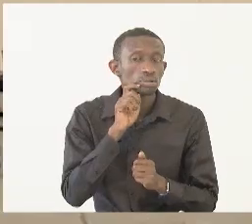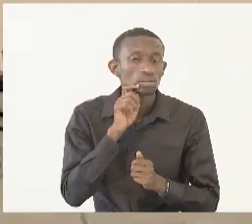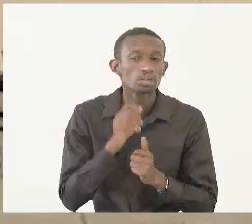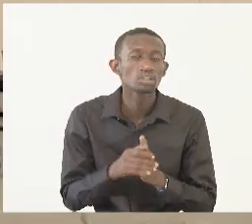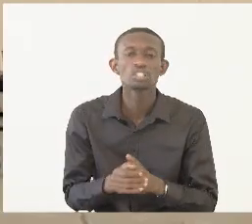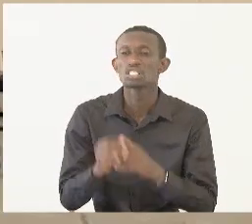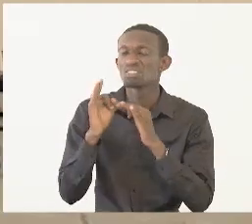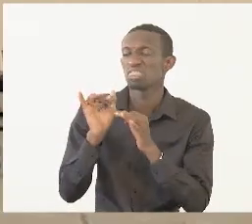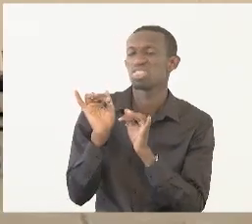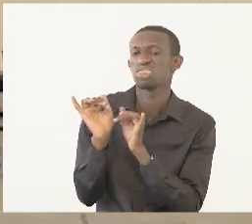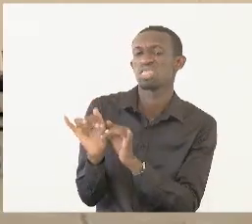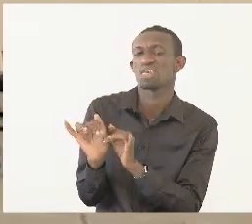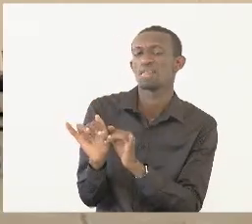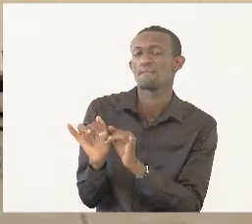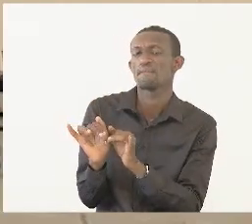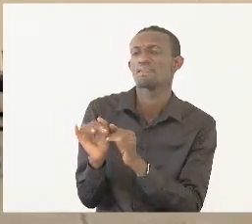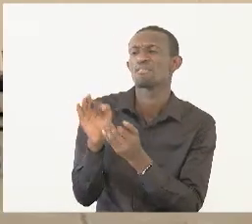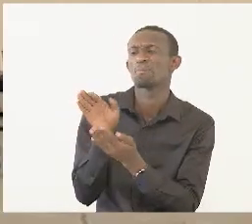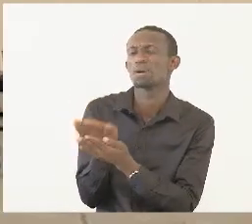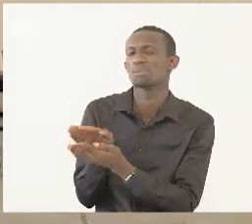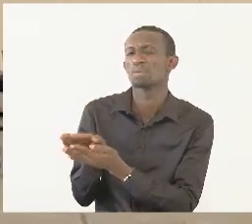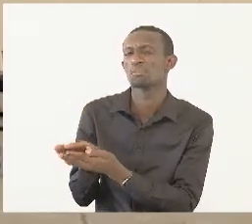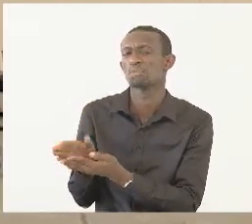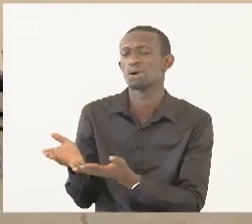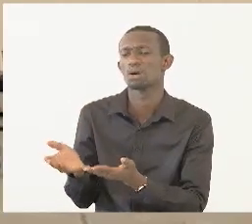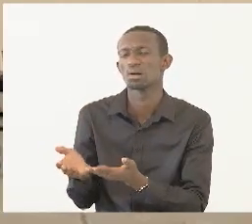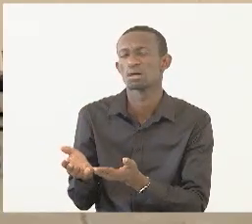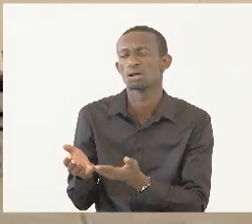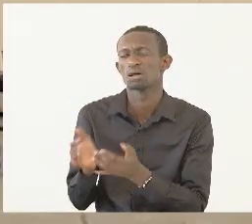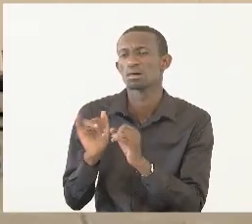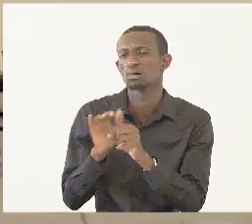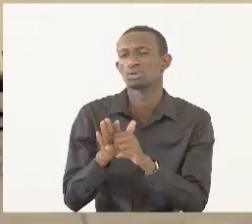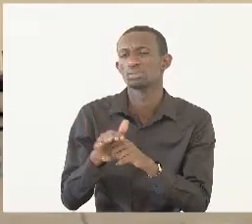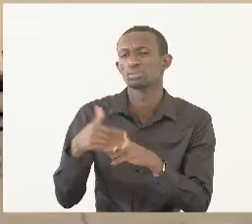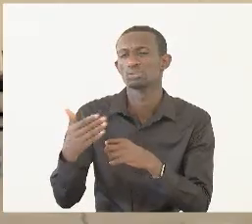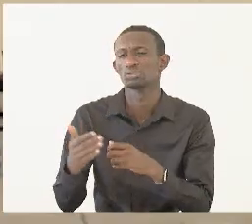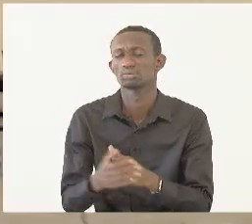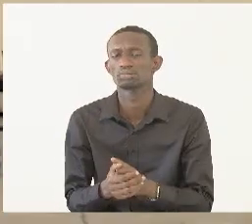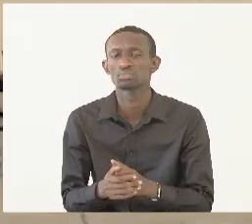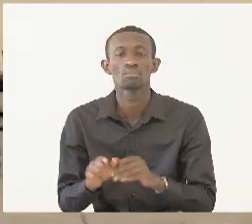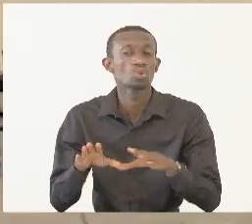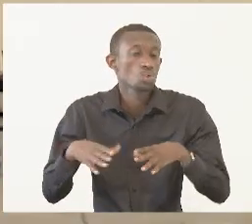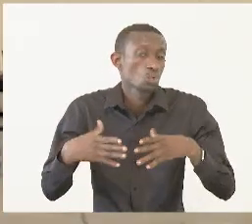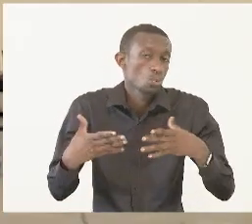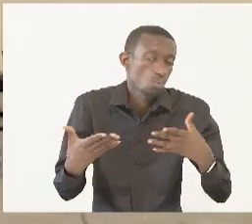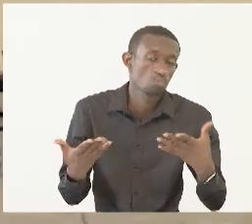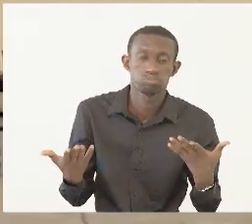are stored in the epididymis for temporary storage, or in